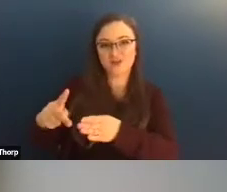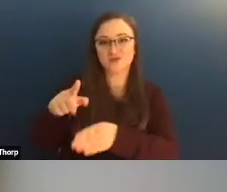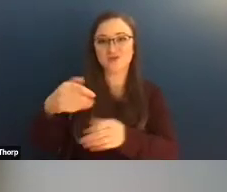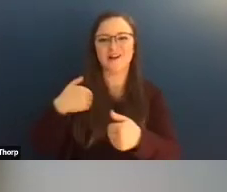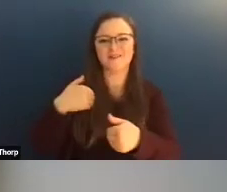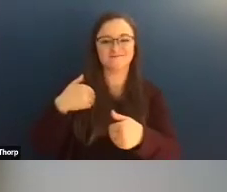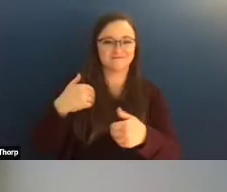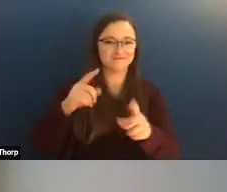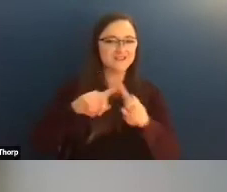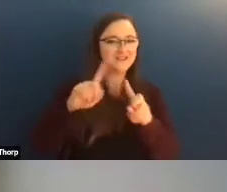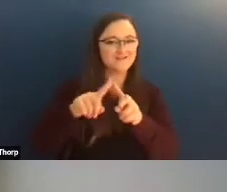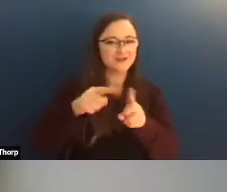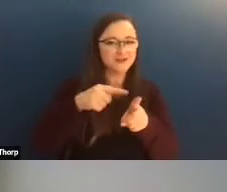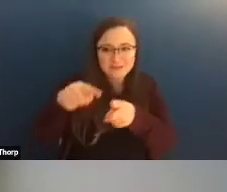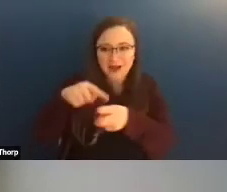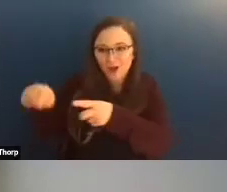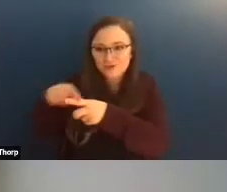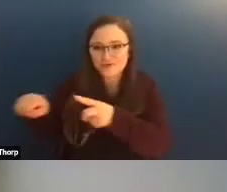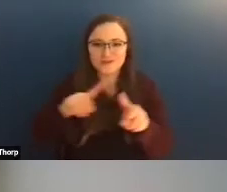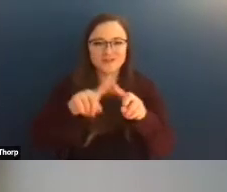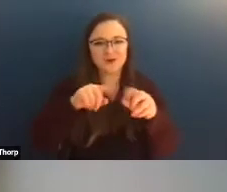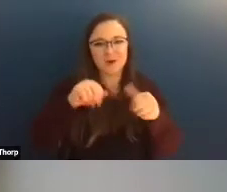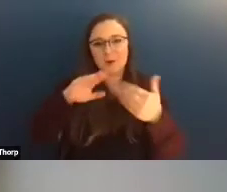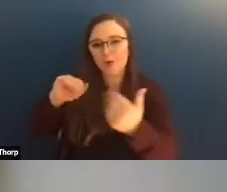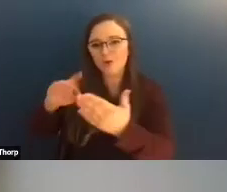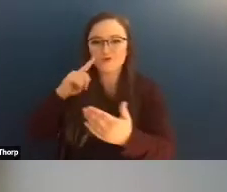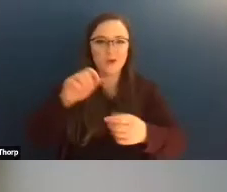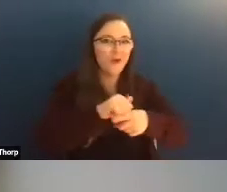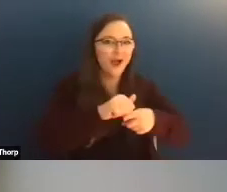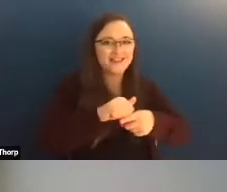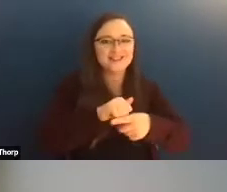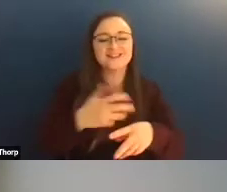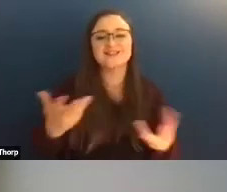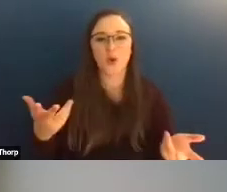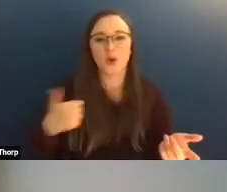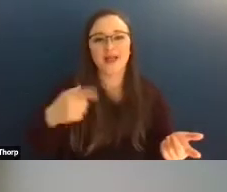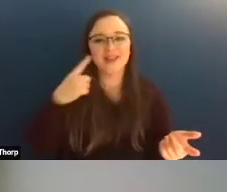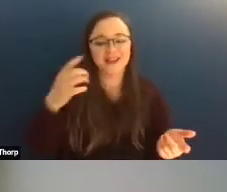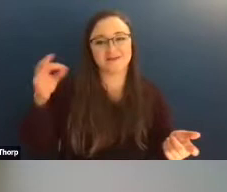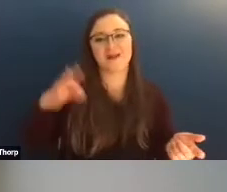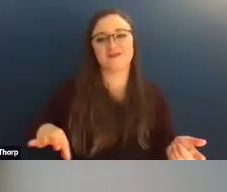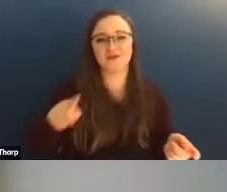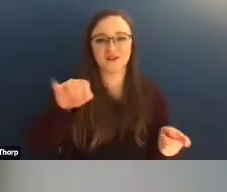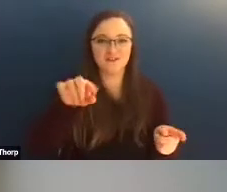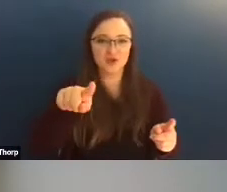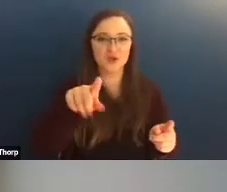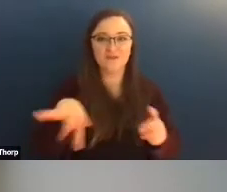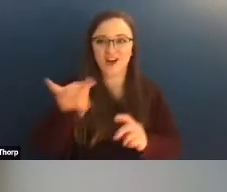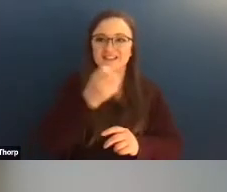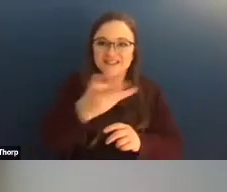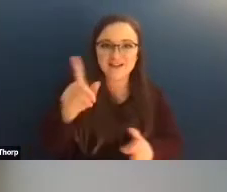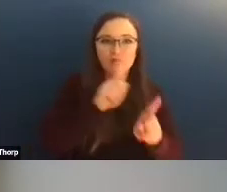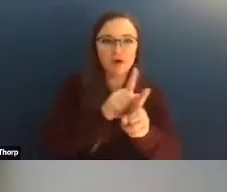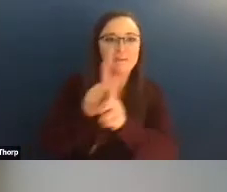subspecialties and different ways of practicing. So I think it's beneficial to kind of look at